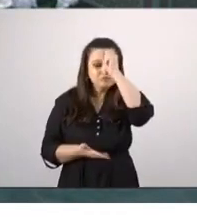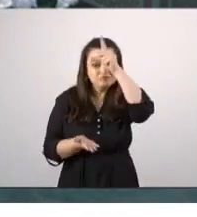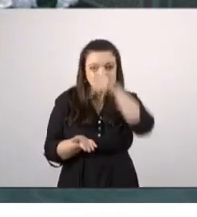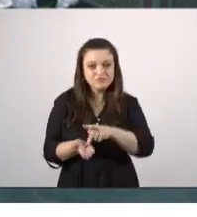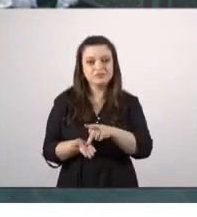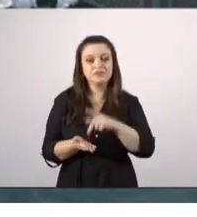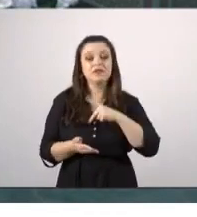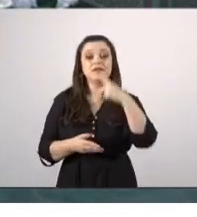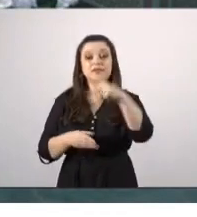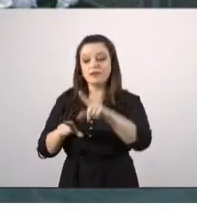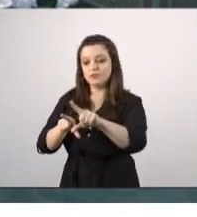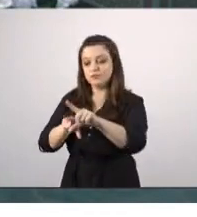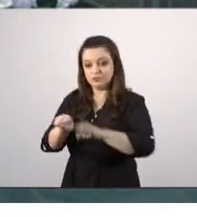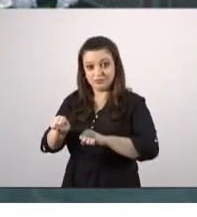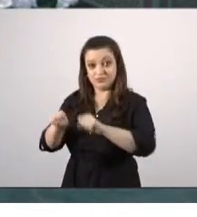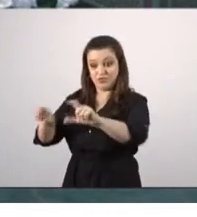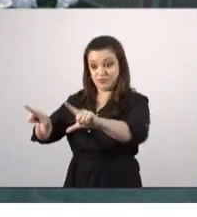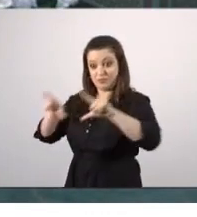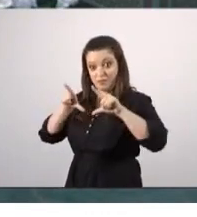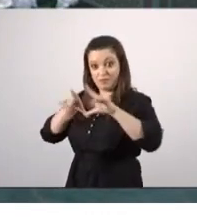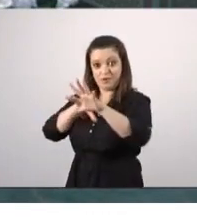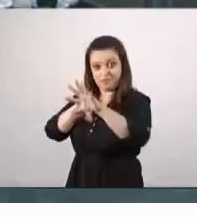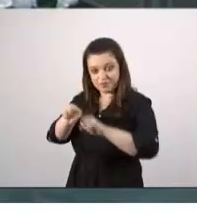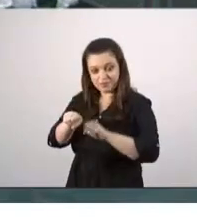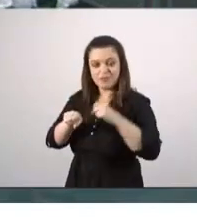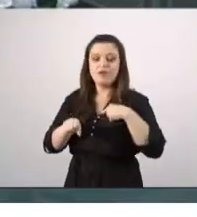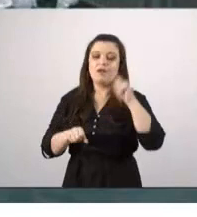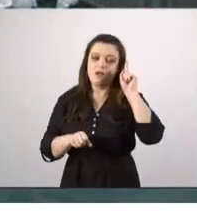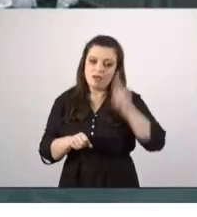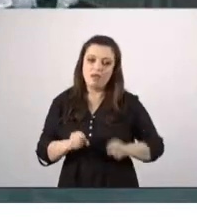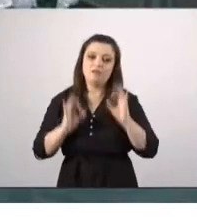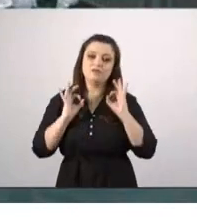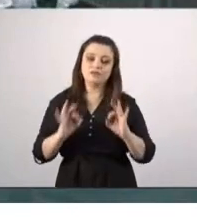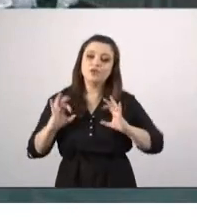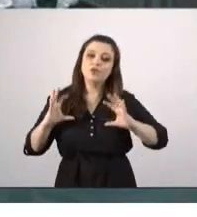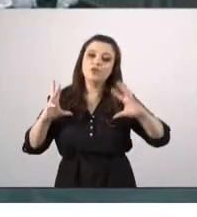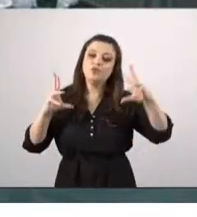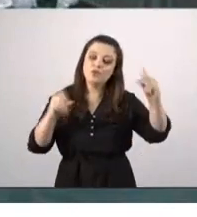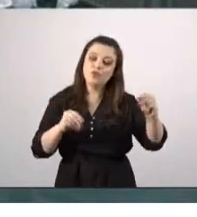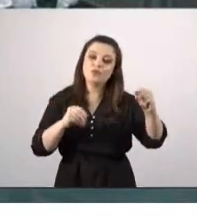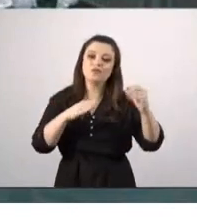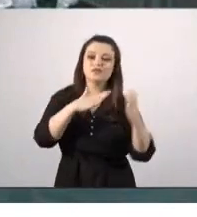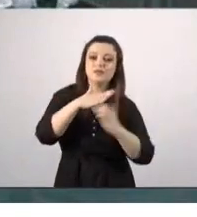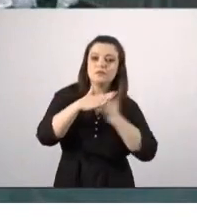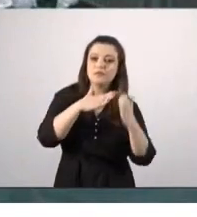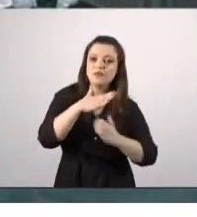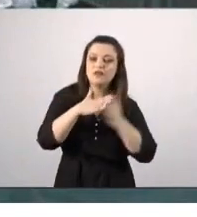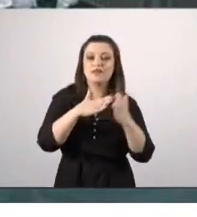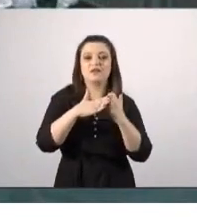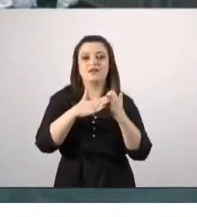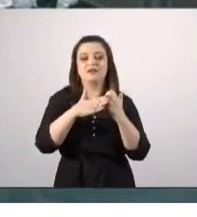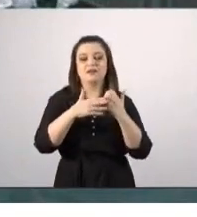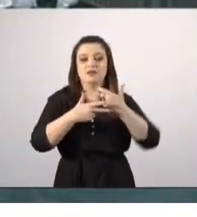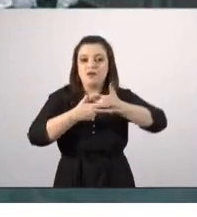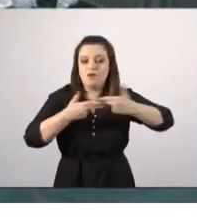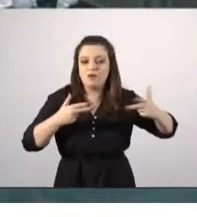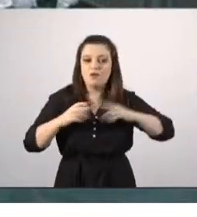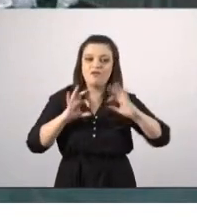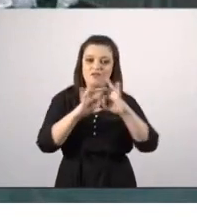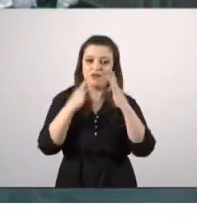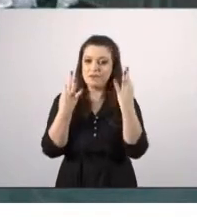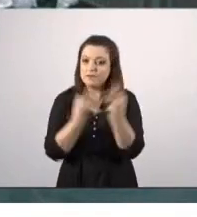your diploma. It is, and always will be, recognized by employers and by friends and family